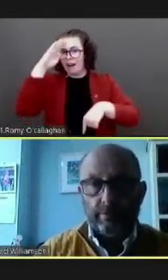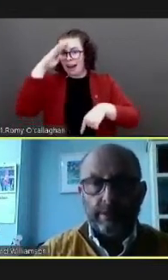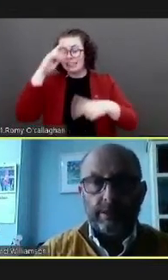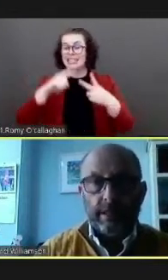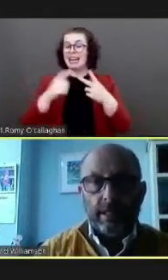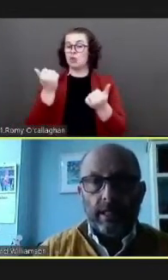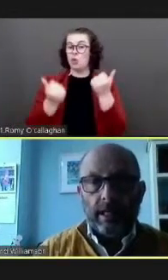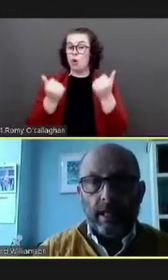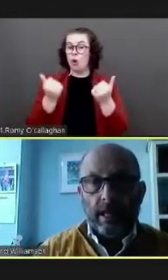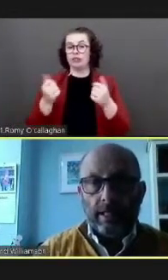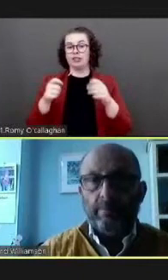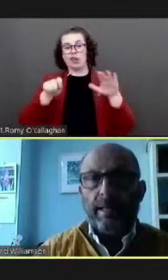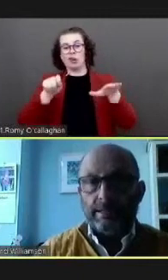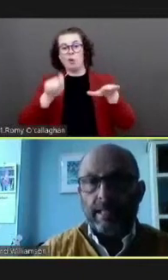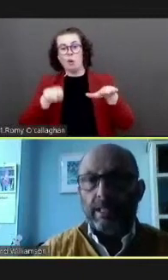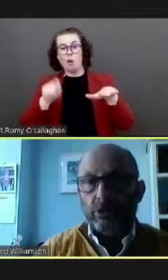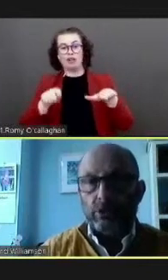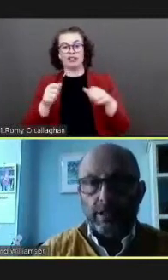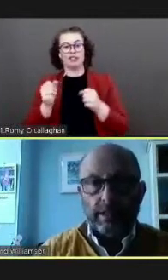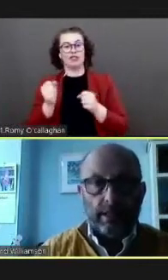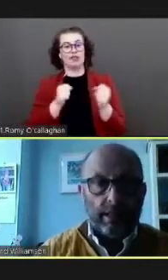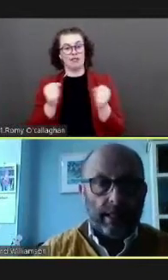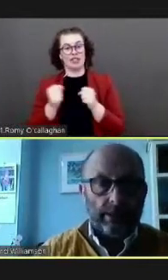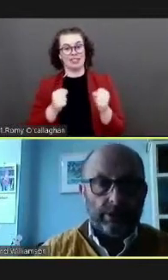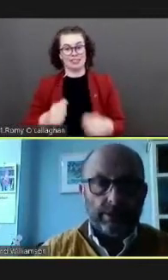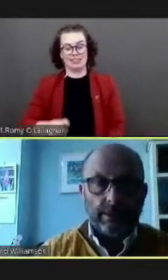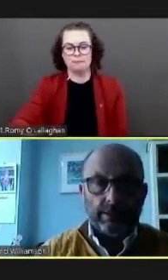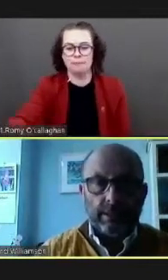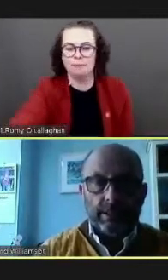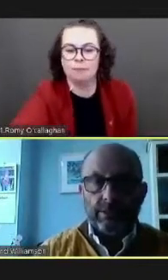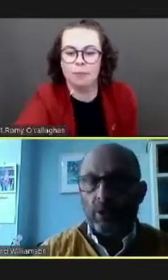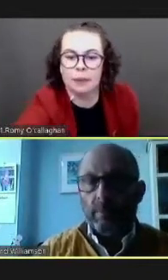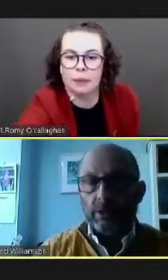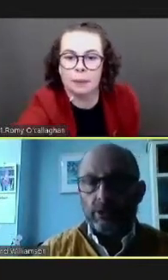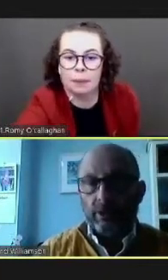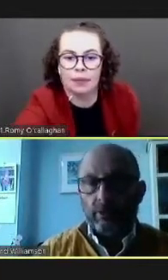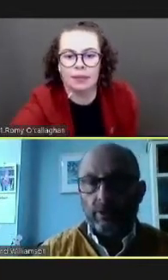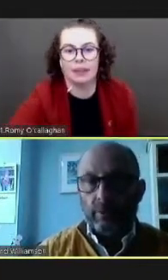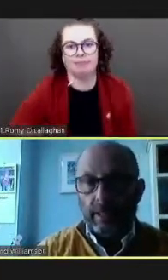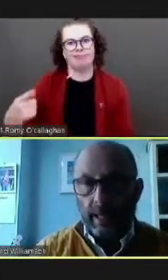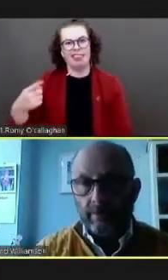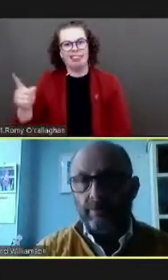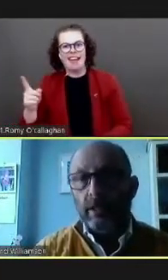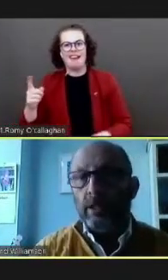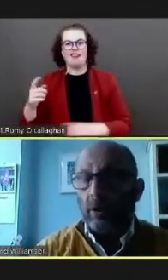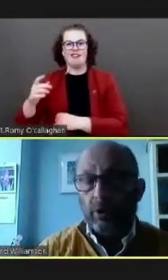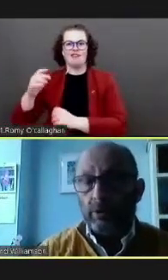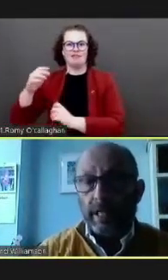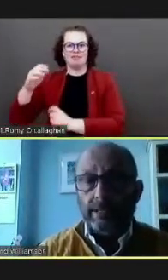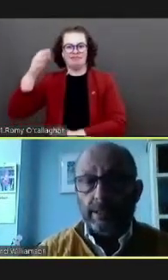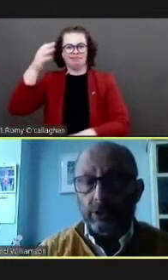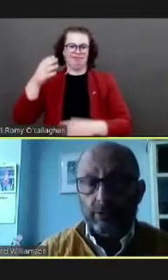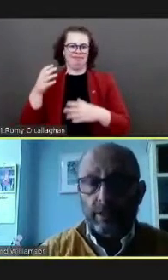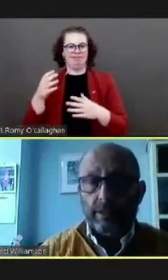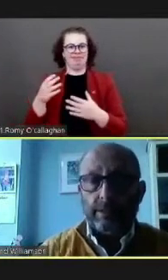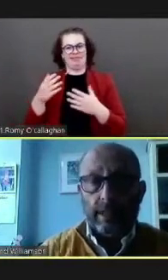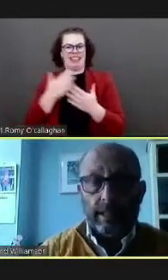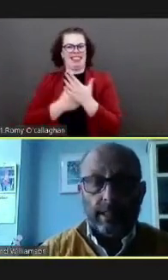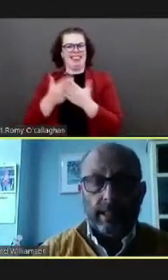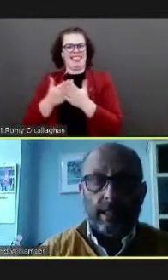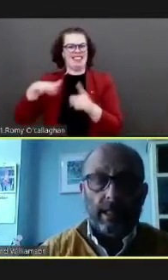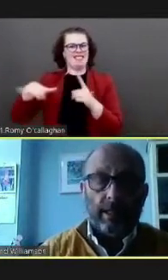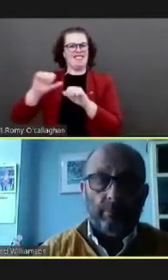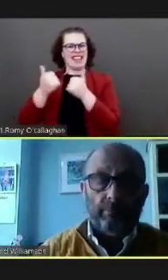court service as the main statutory agencies, so much so that we have co-located